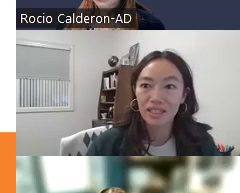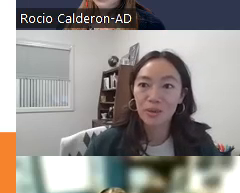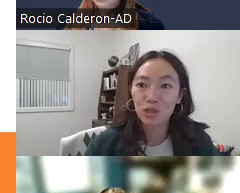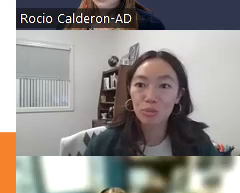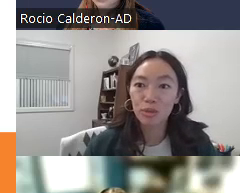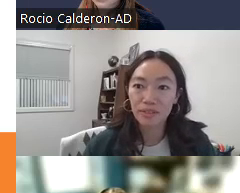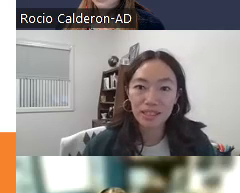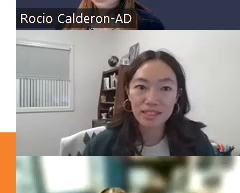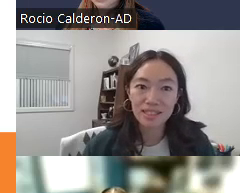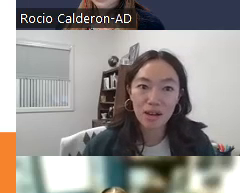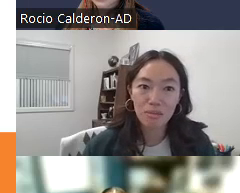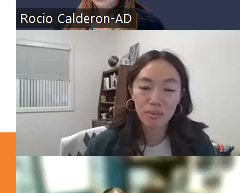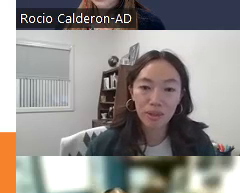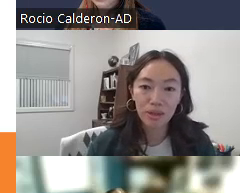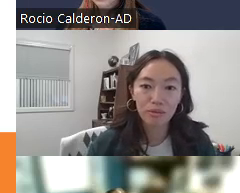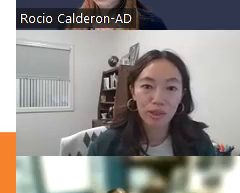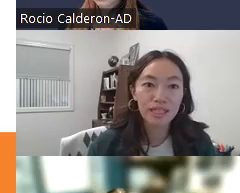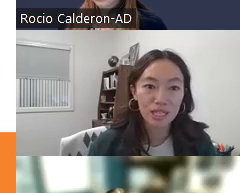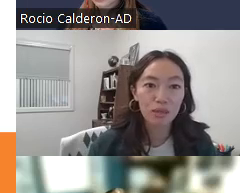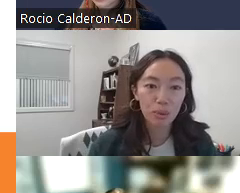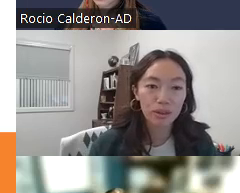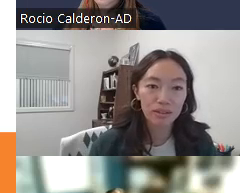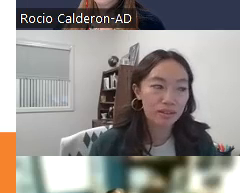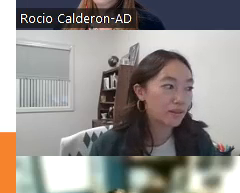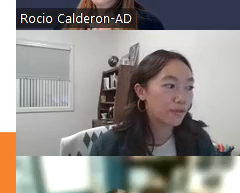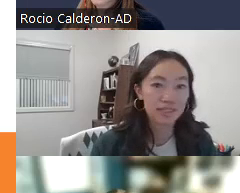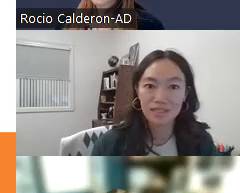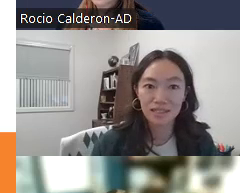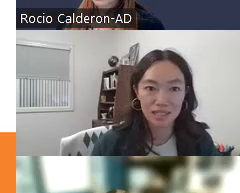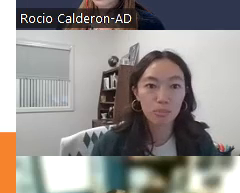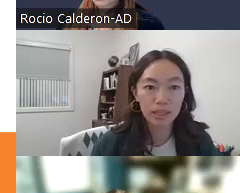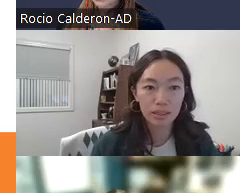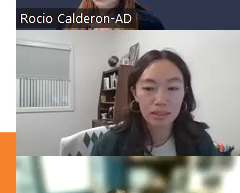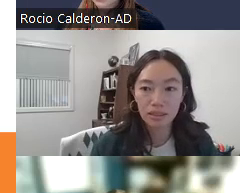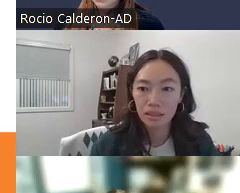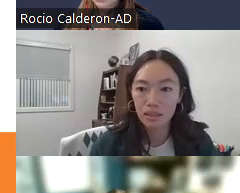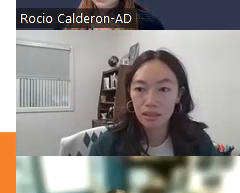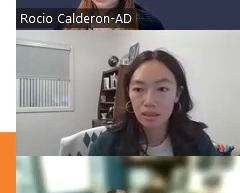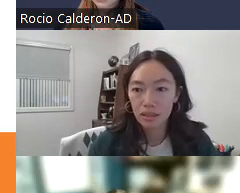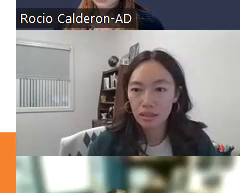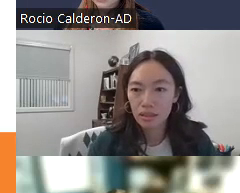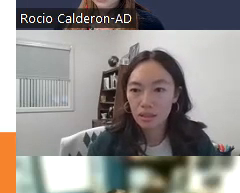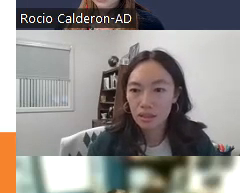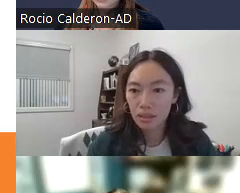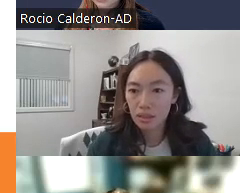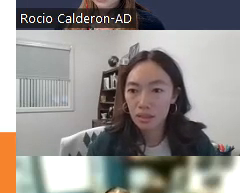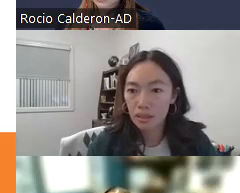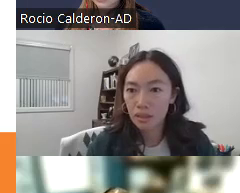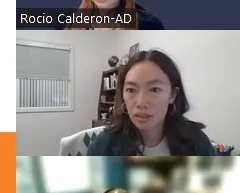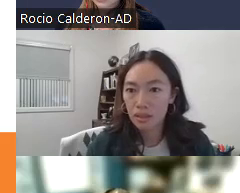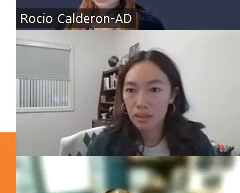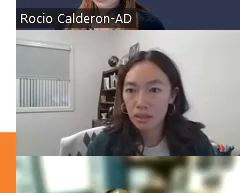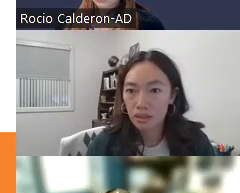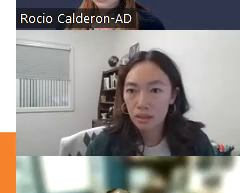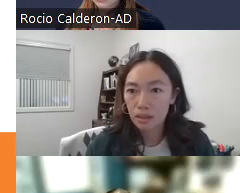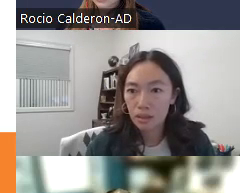Traction. So I do believe it is the related to the port for this company. Okay. And